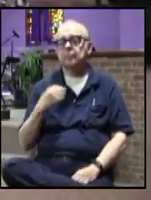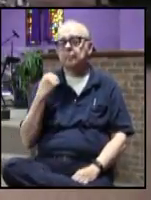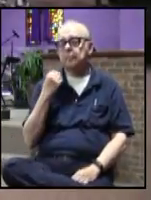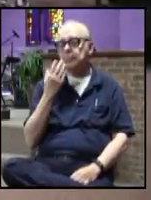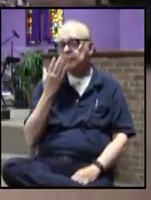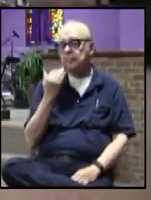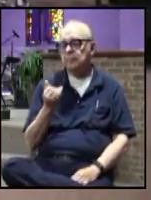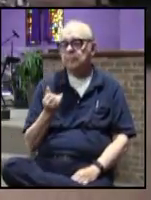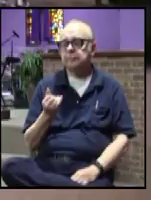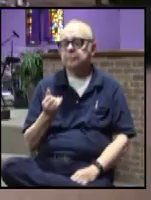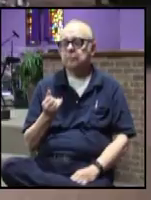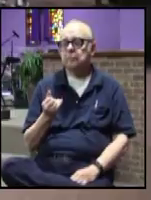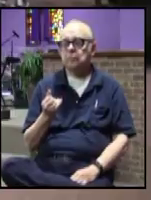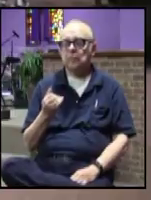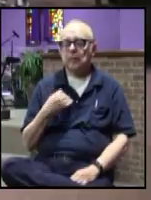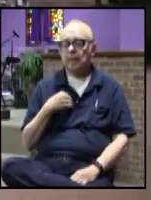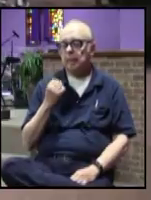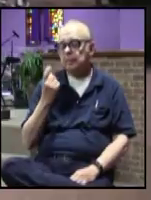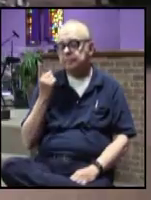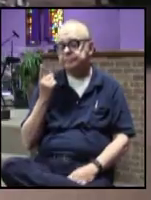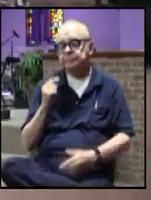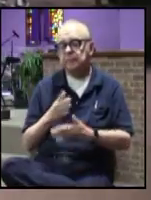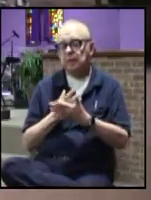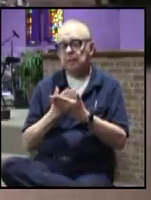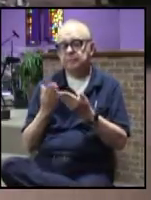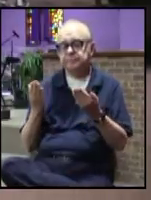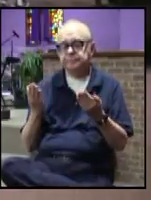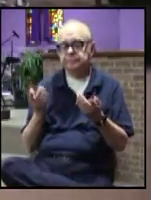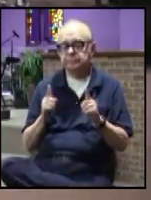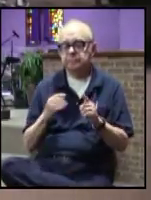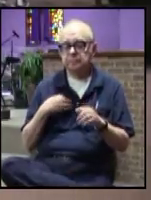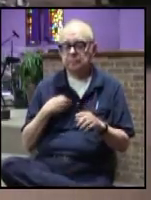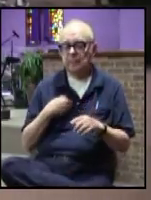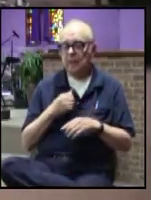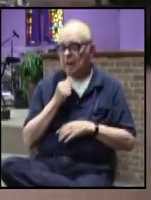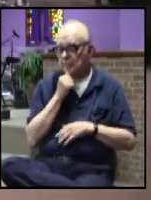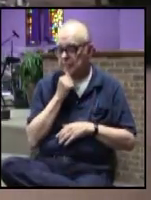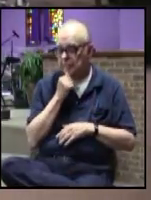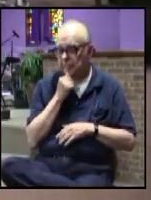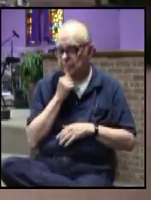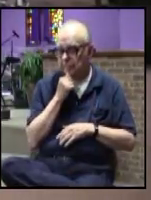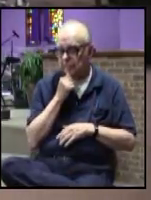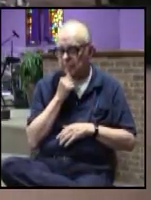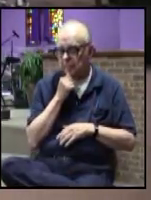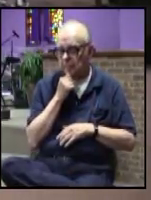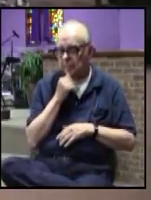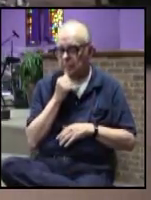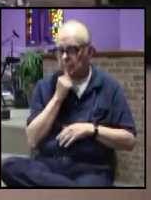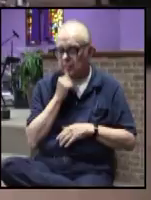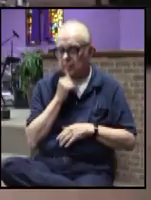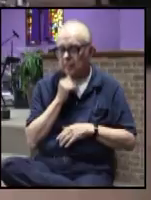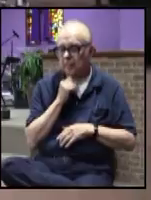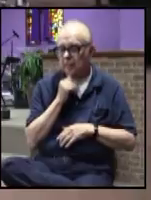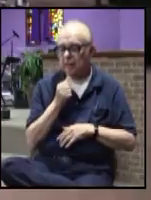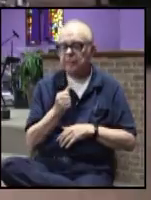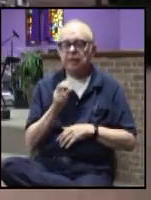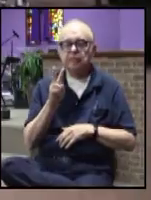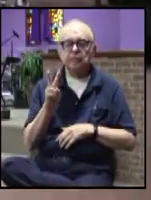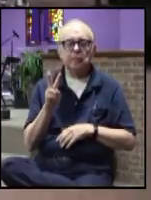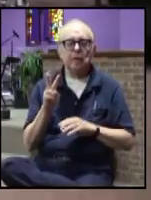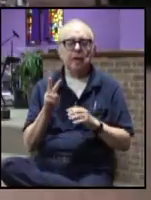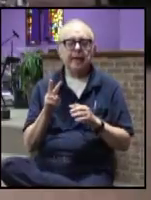Because you have to understand something. When you have patience, patience is a twofold